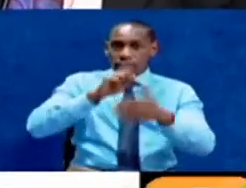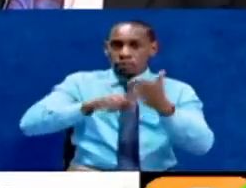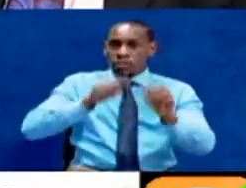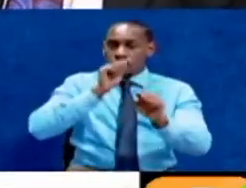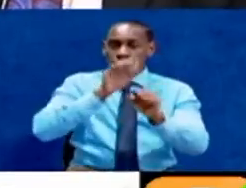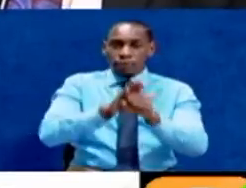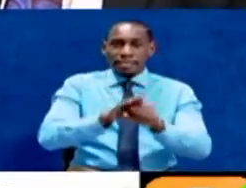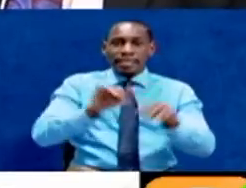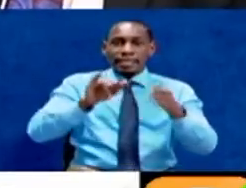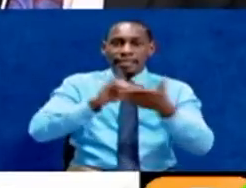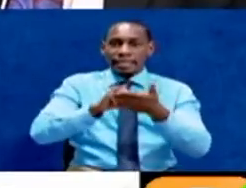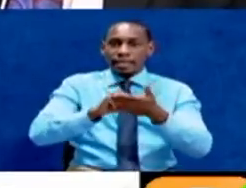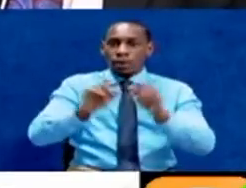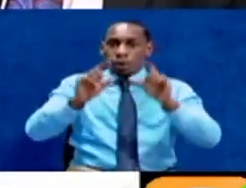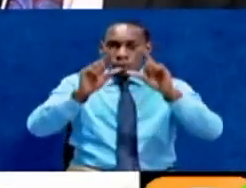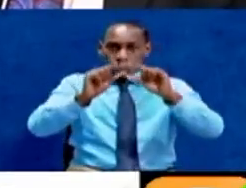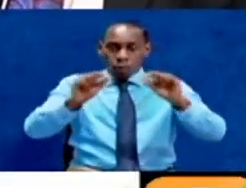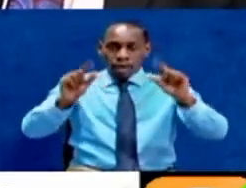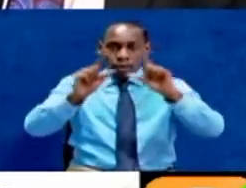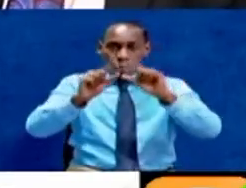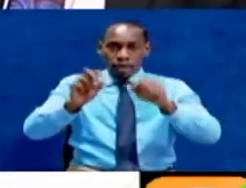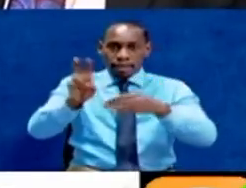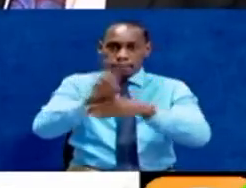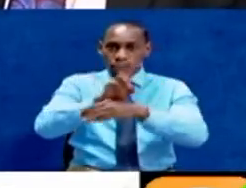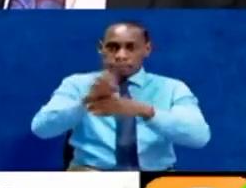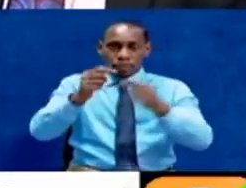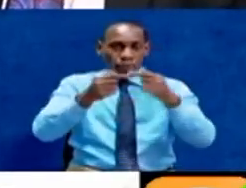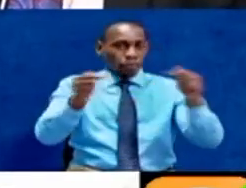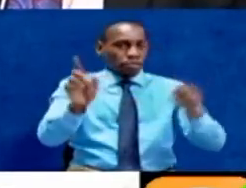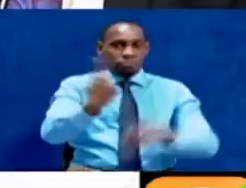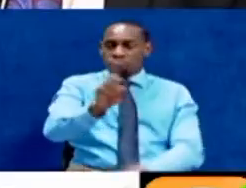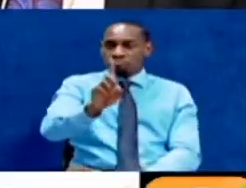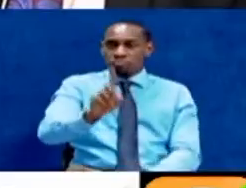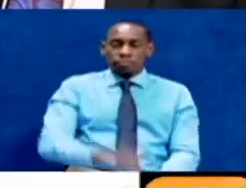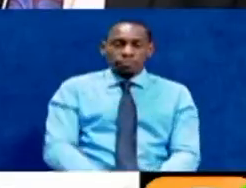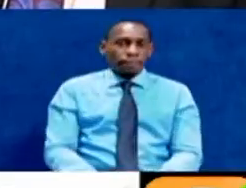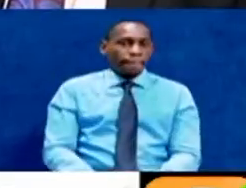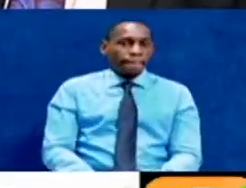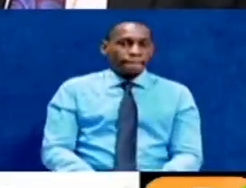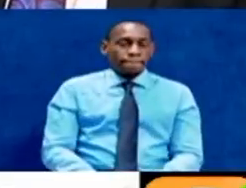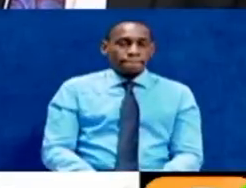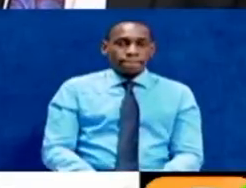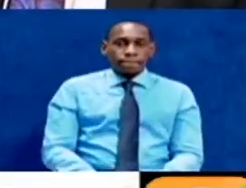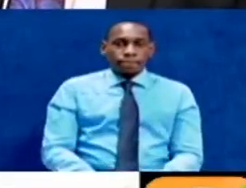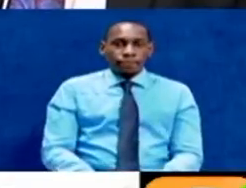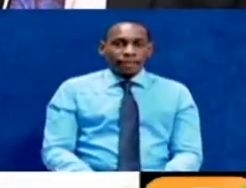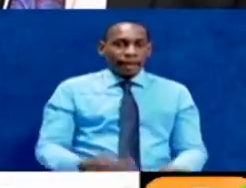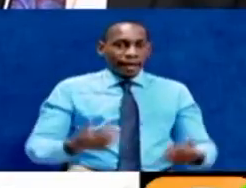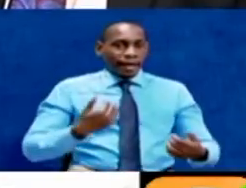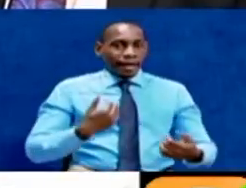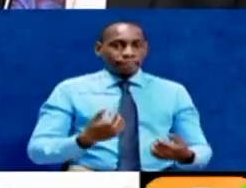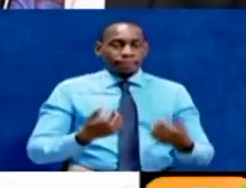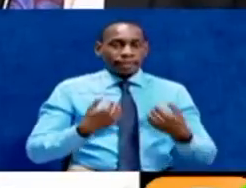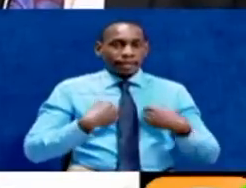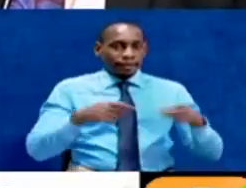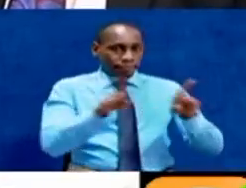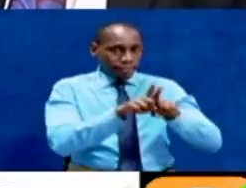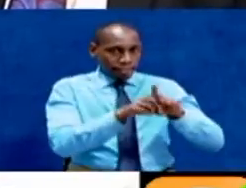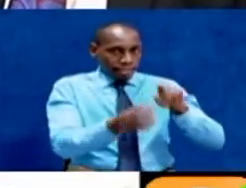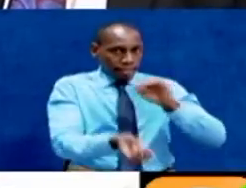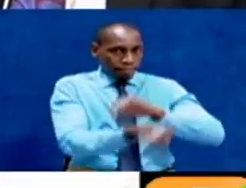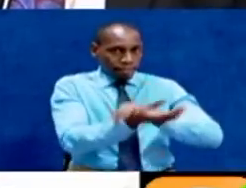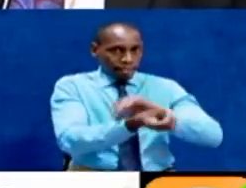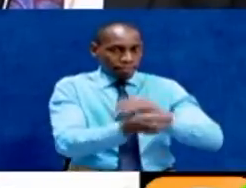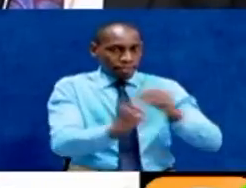promised. That is what is called oversight. It is not opposing government. Okay. Honorable Linturi, do you have the same definition of oversight with